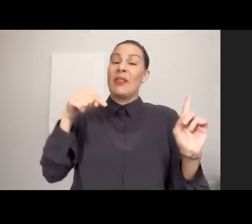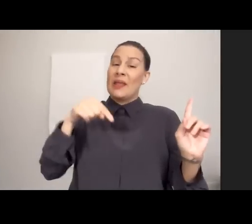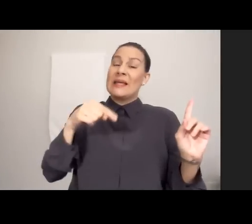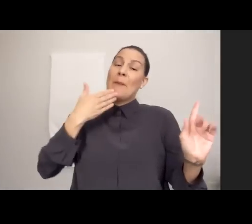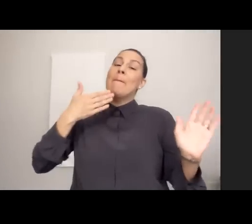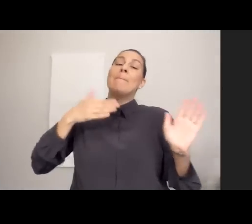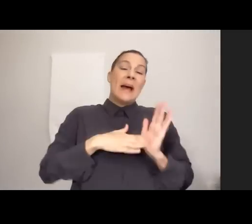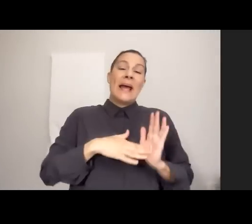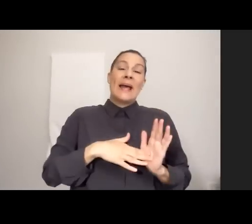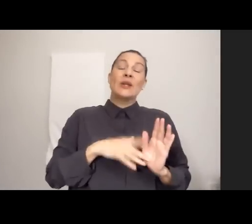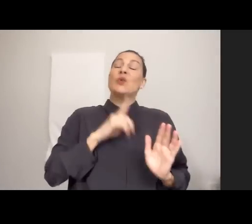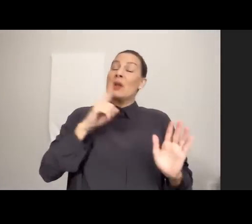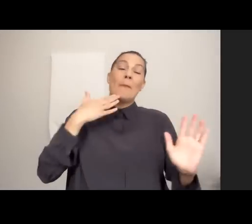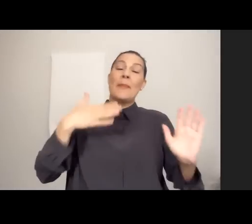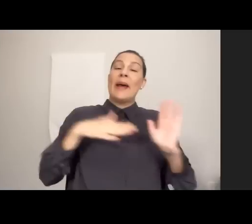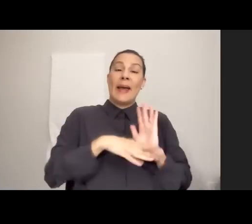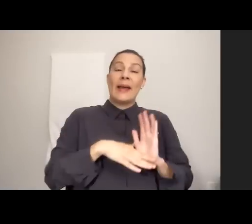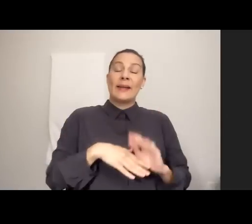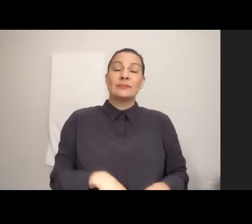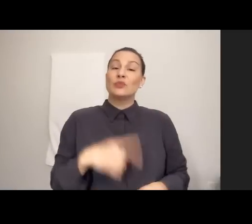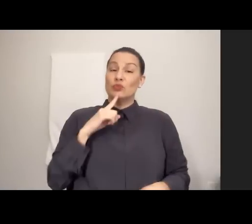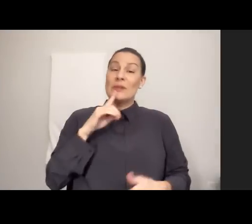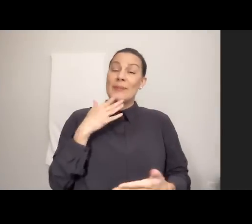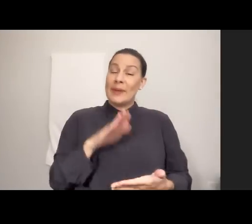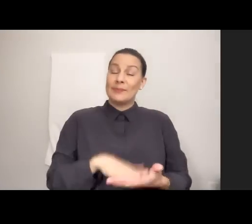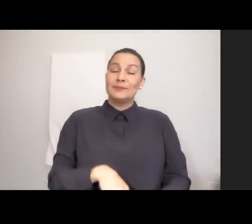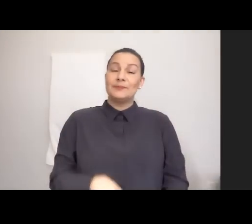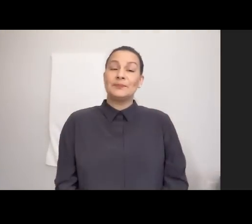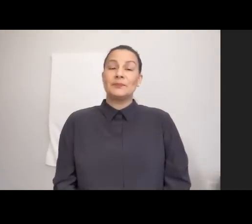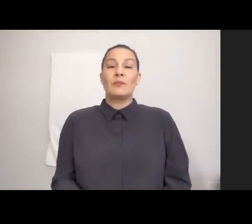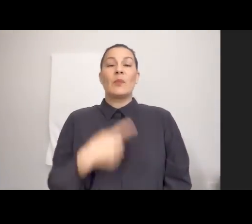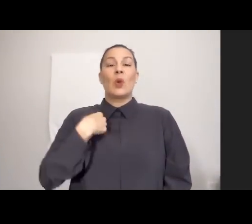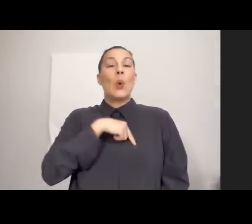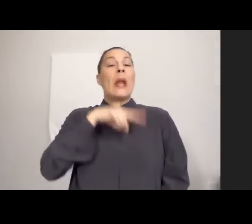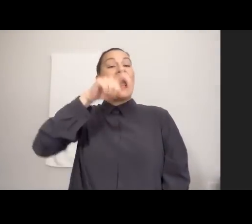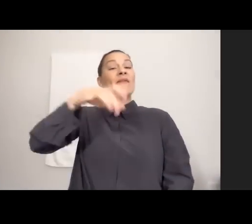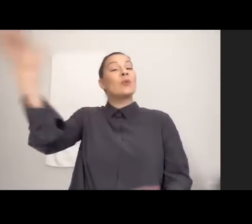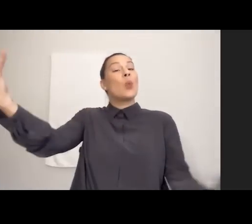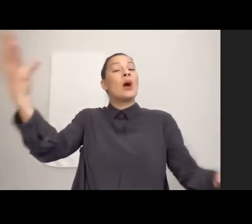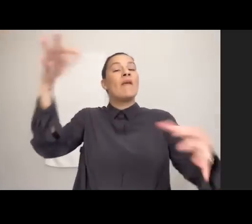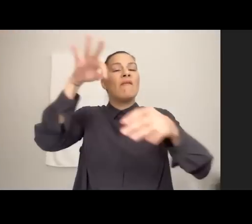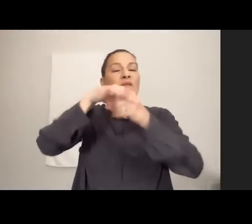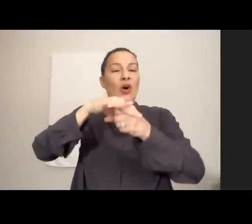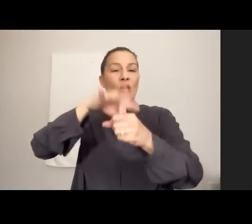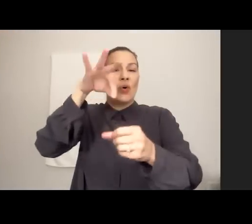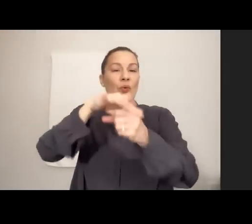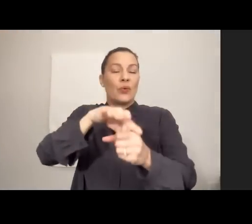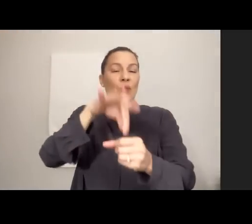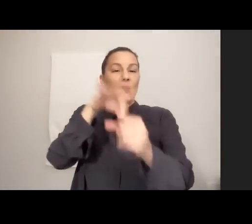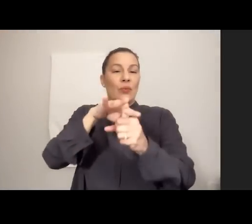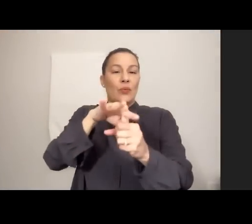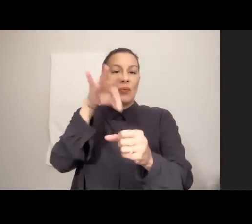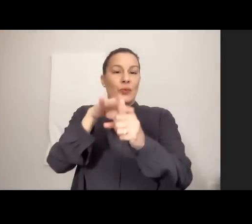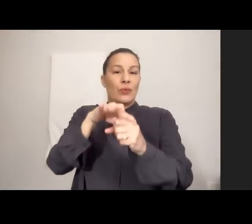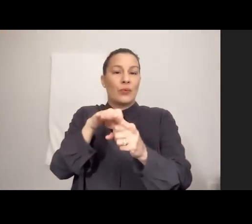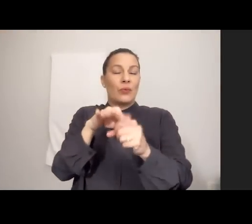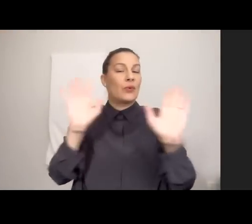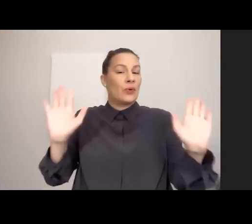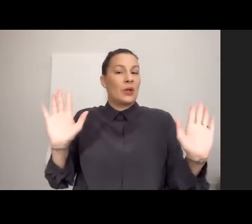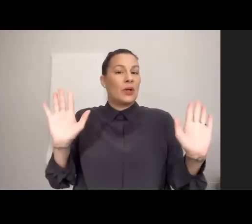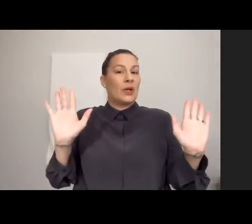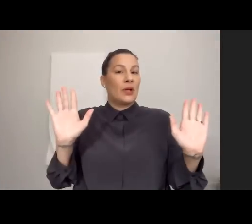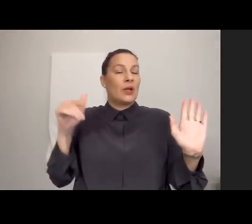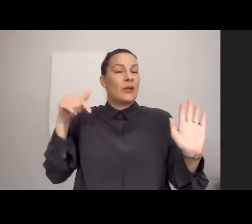shit is bad. This is bad. We gotta vote. Too much. We have to vote. No, this is